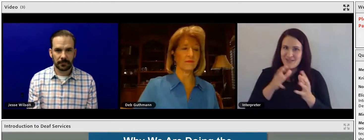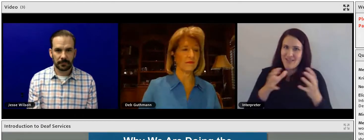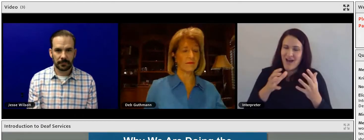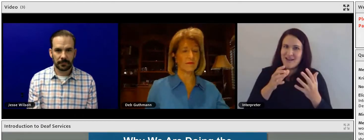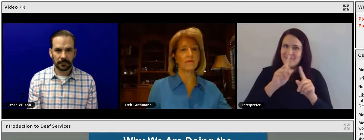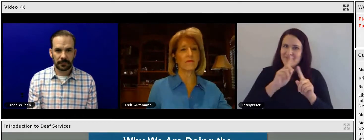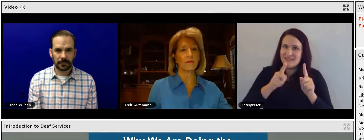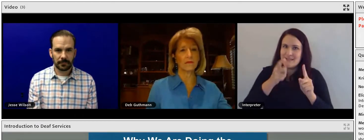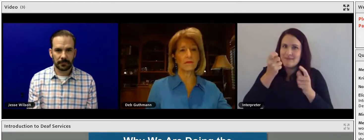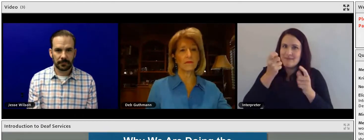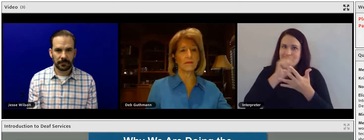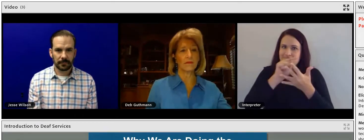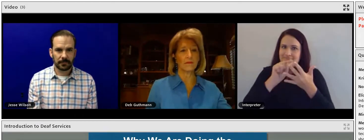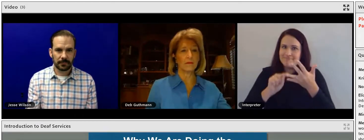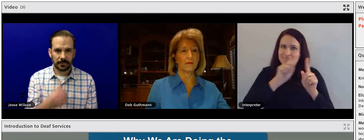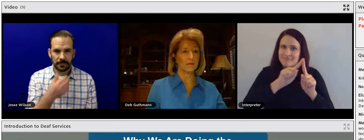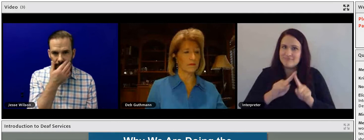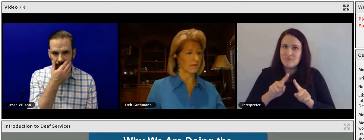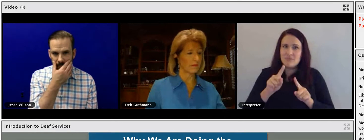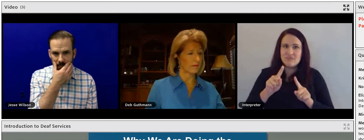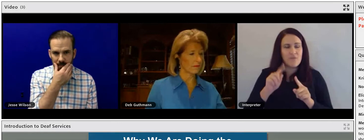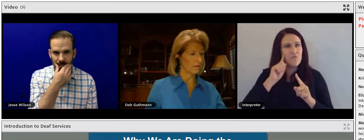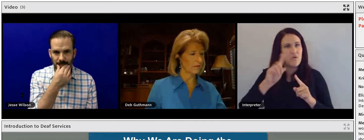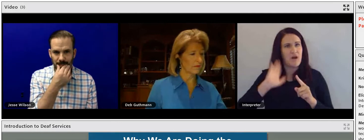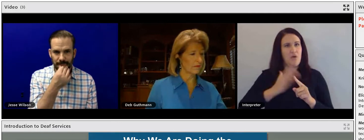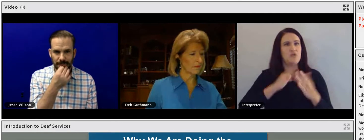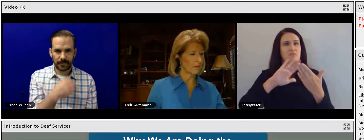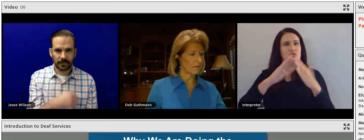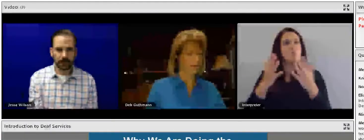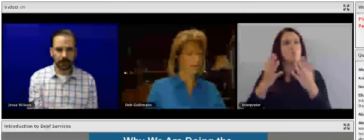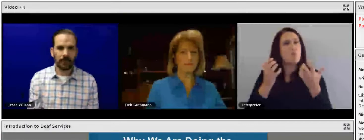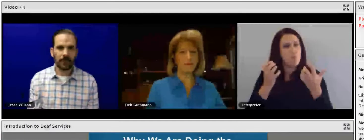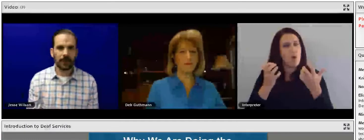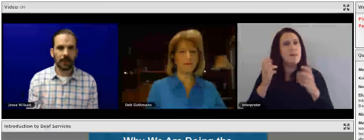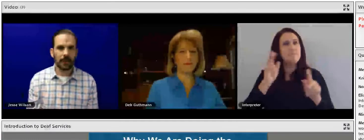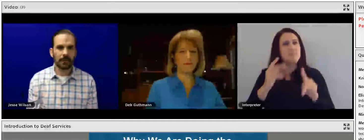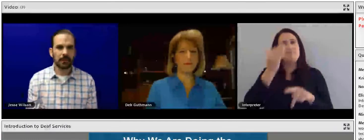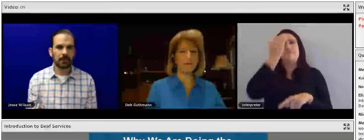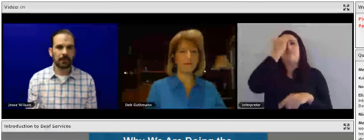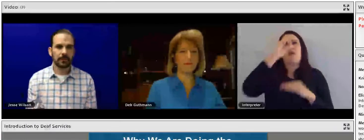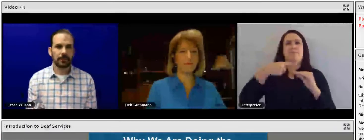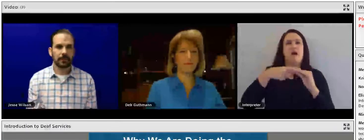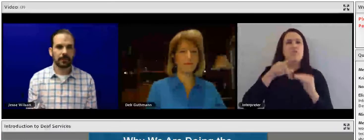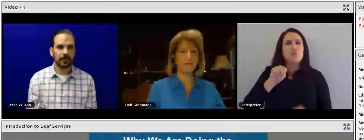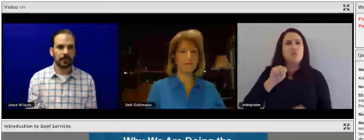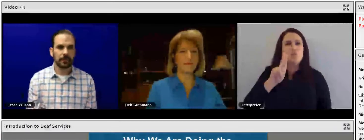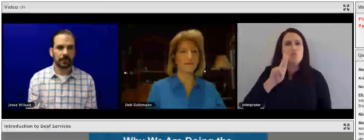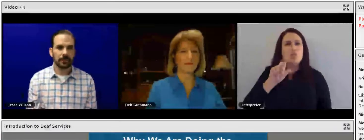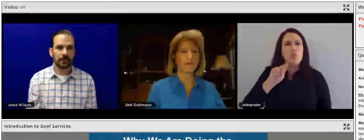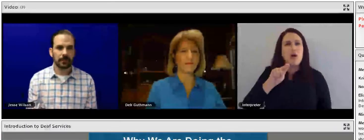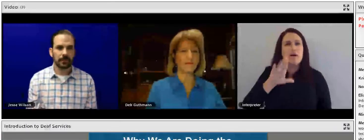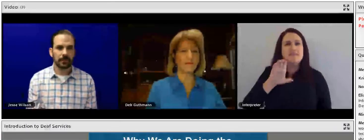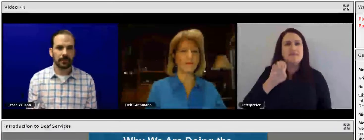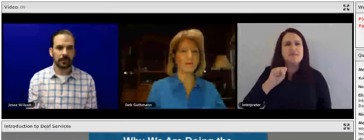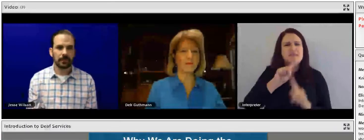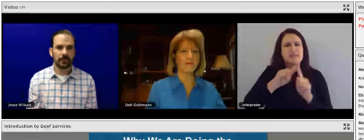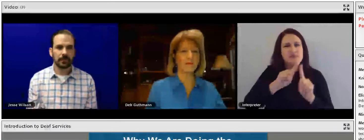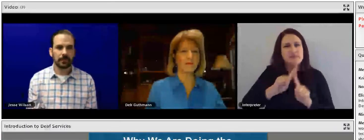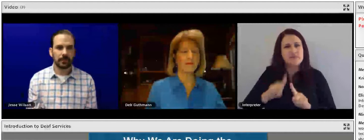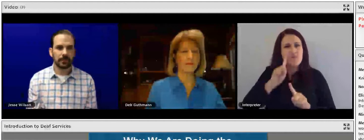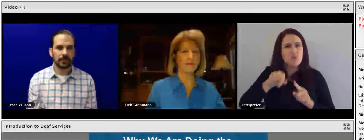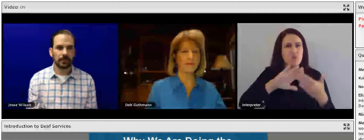the community, and we wanted our providers to have a better understanding of the nuances of serving the deaf community. And we